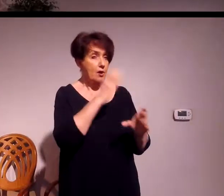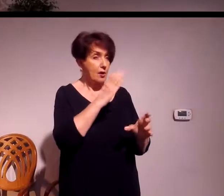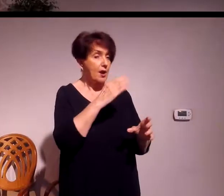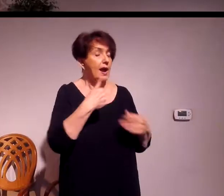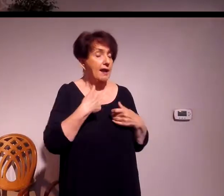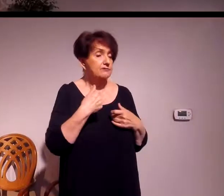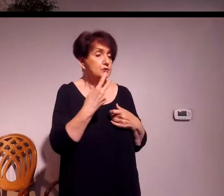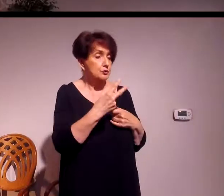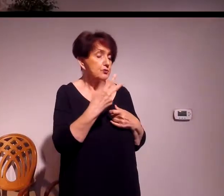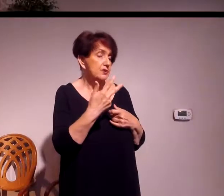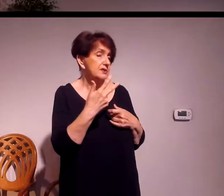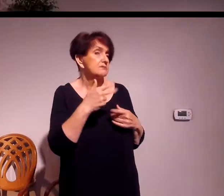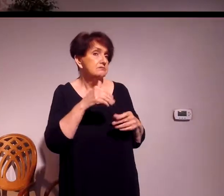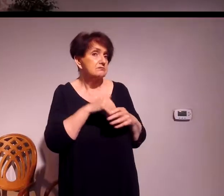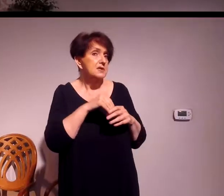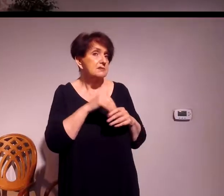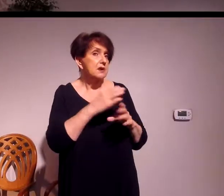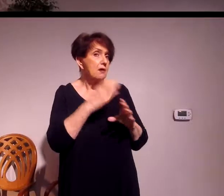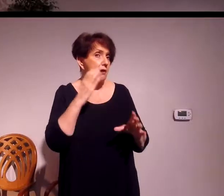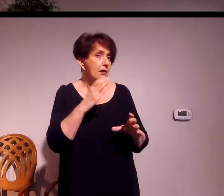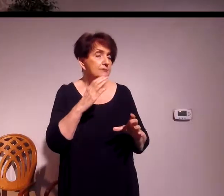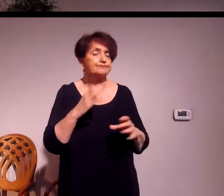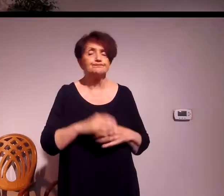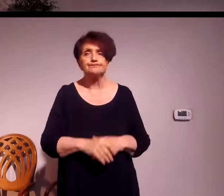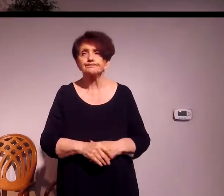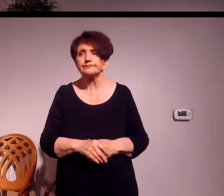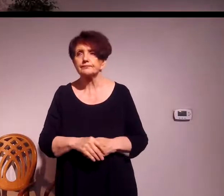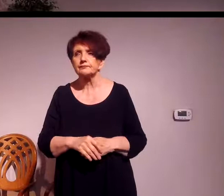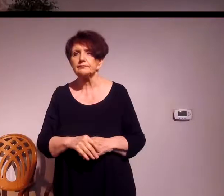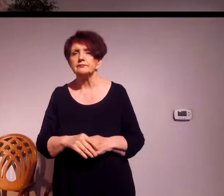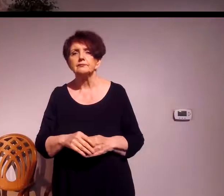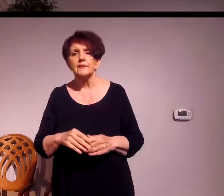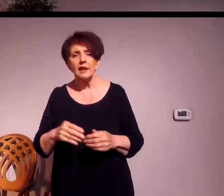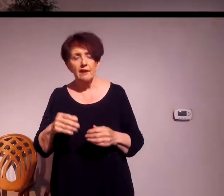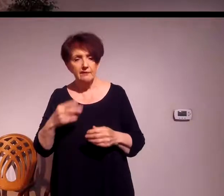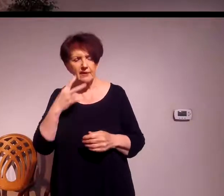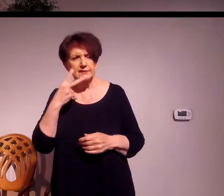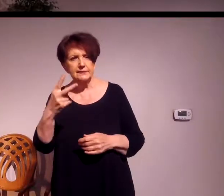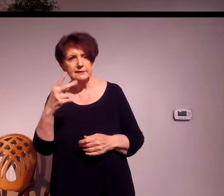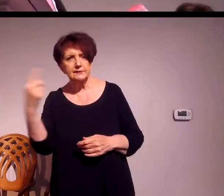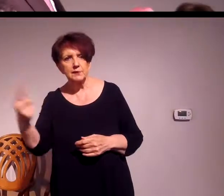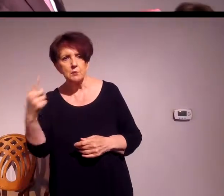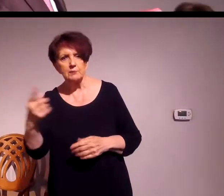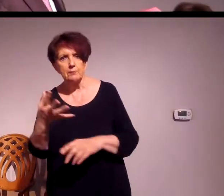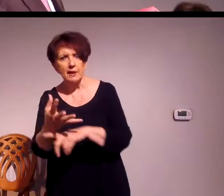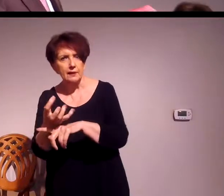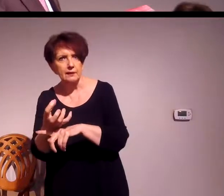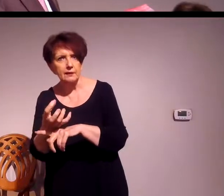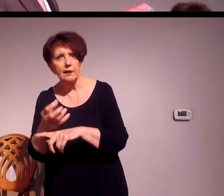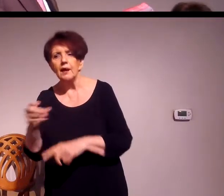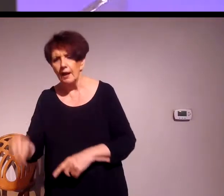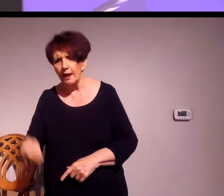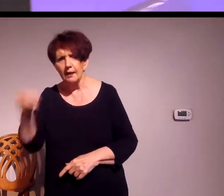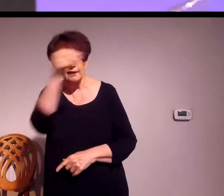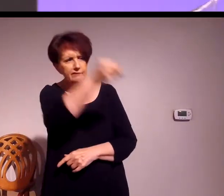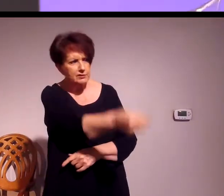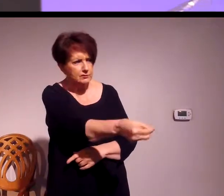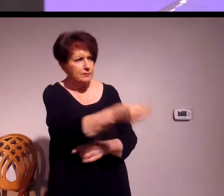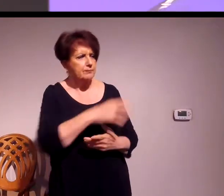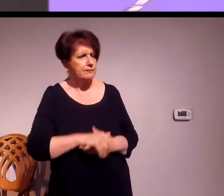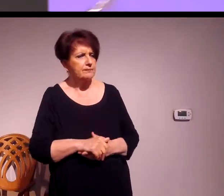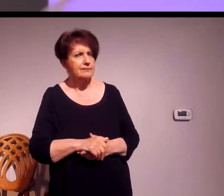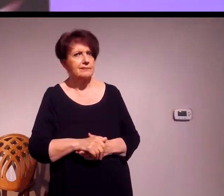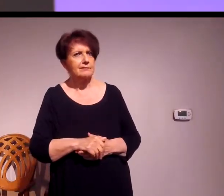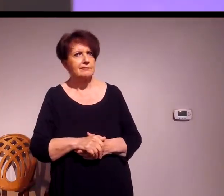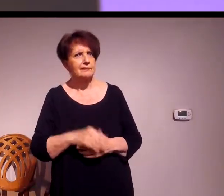I can put out. So whenever I run up on somebody, you know, that needs something, then I've got something to give them. Now, isn't that a good idea, you think?